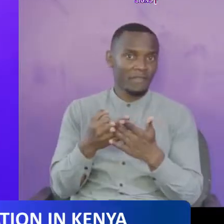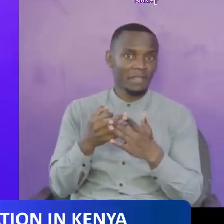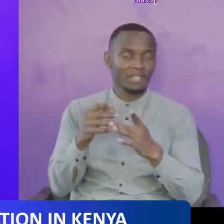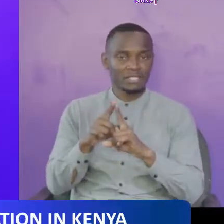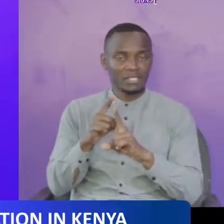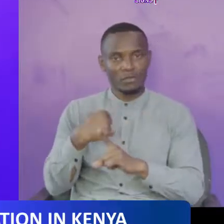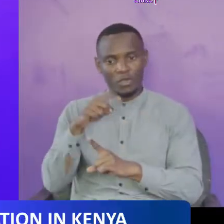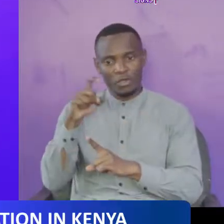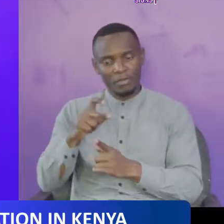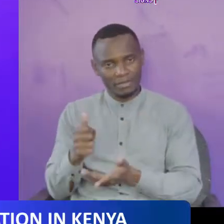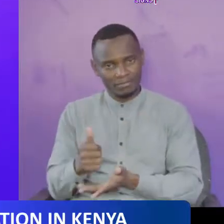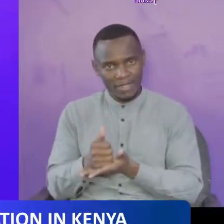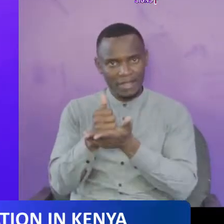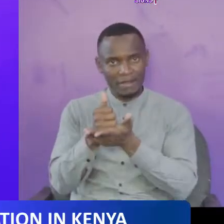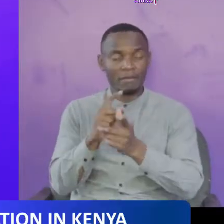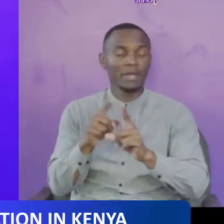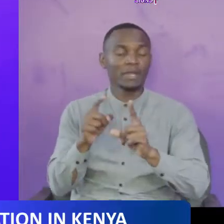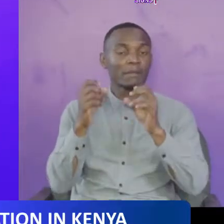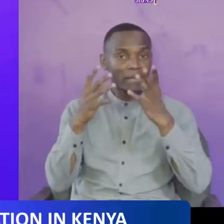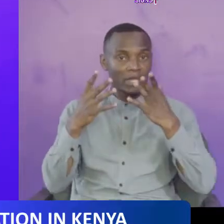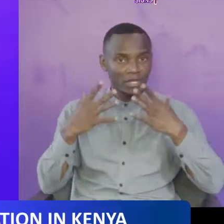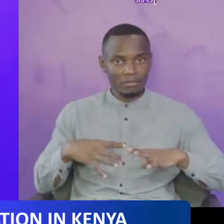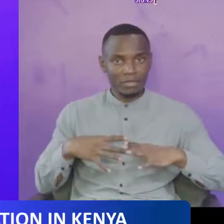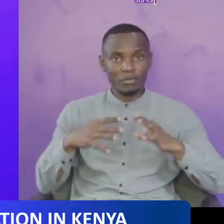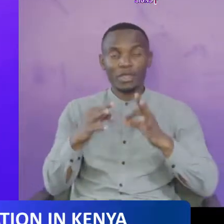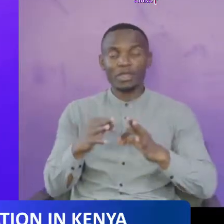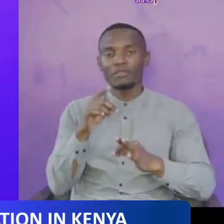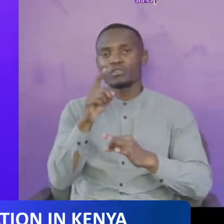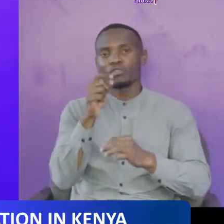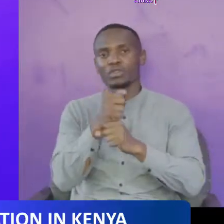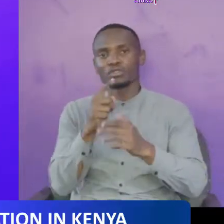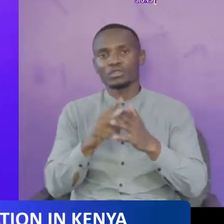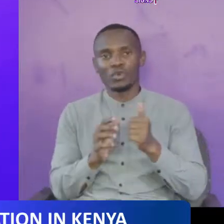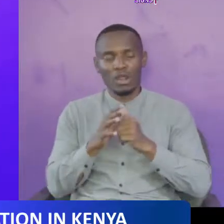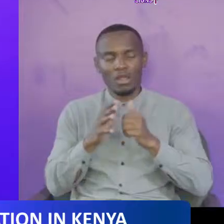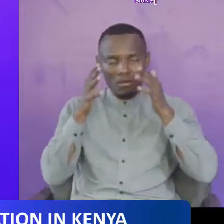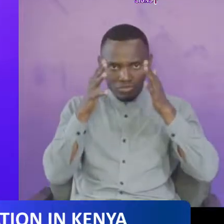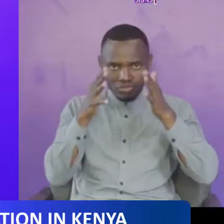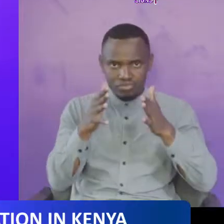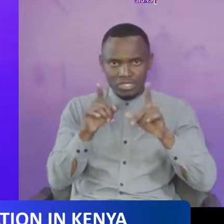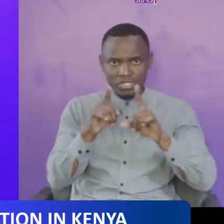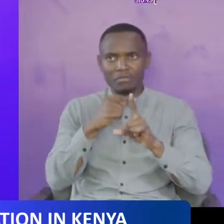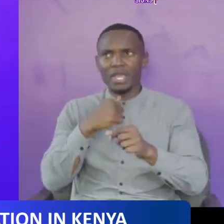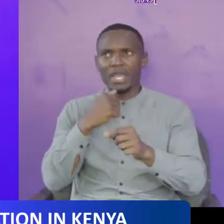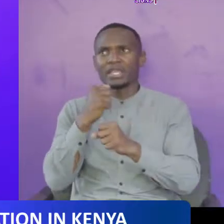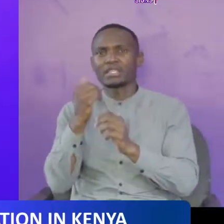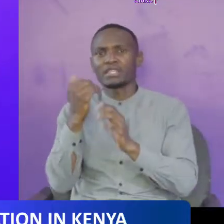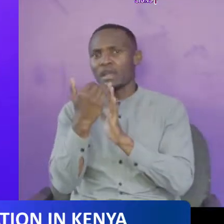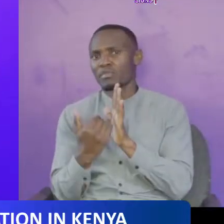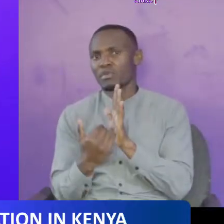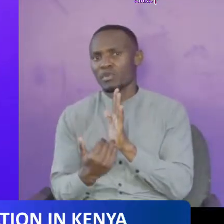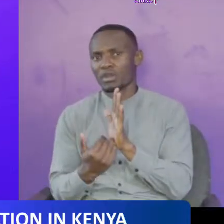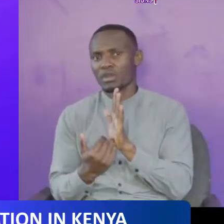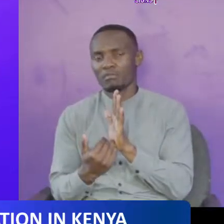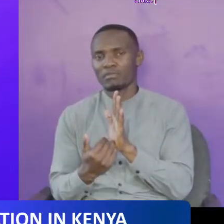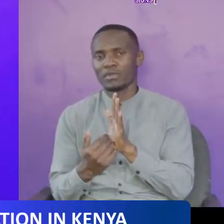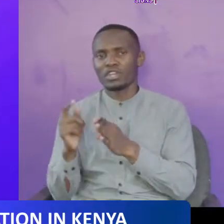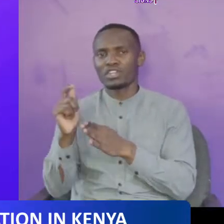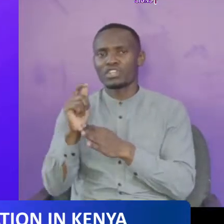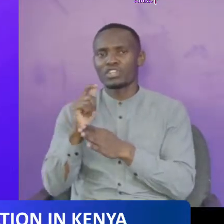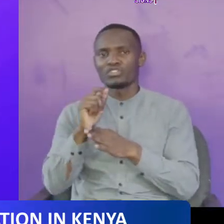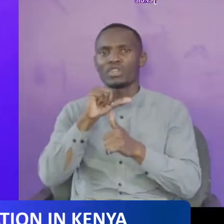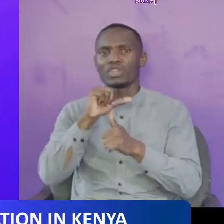people, if you're intentional about training them, like I did a program by John Maxwell that really trained us on, it was called